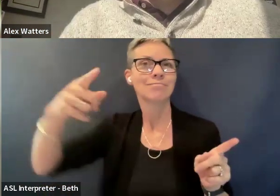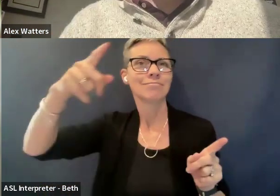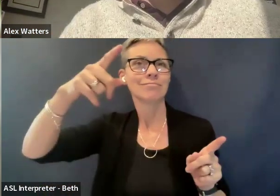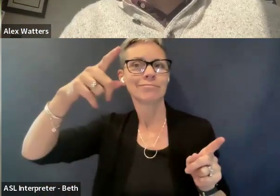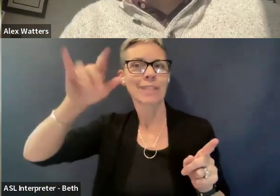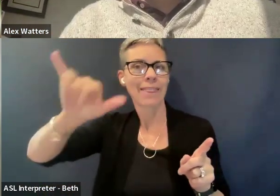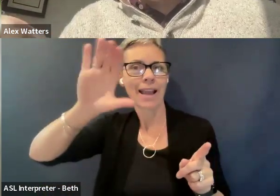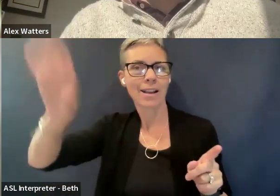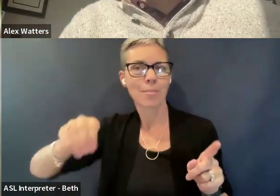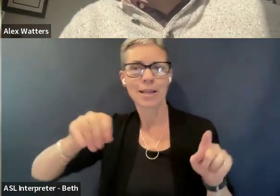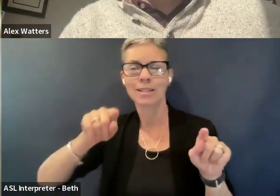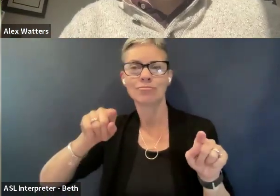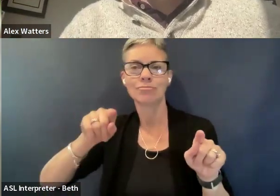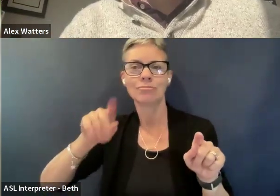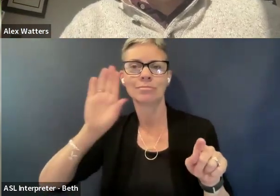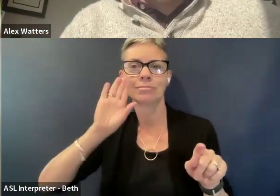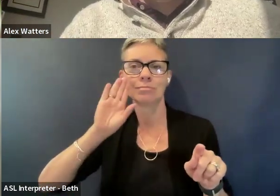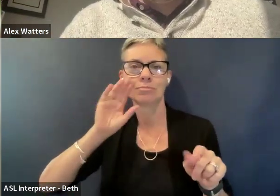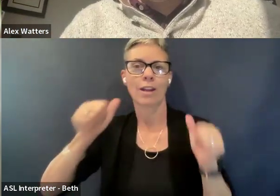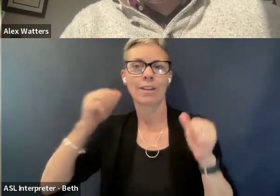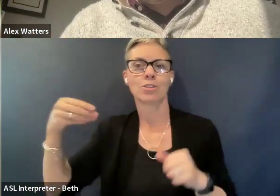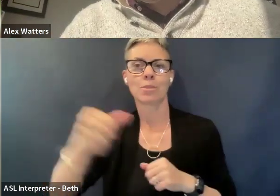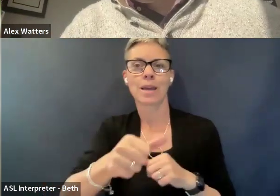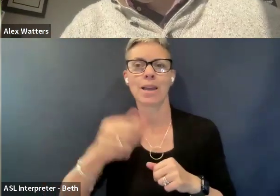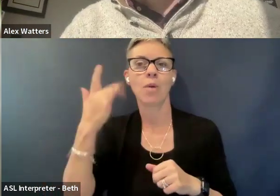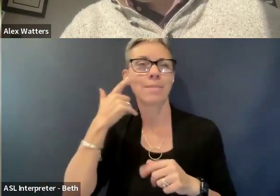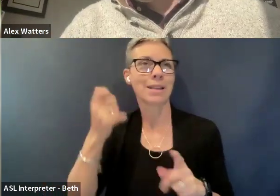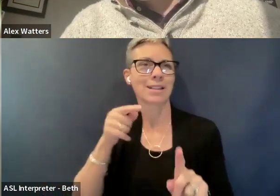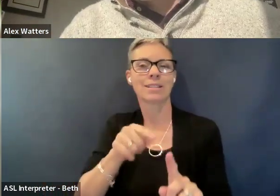are never covering it because it's what they call